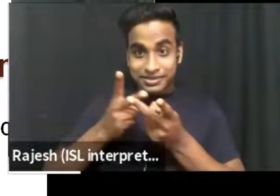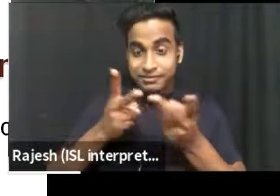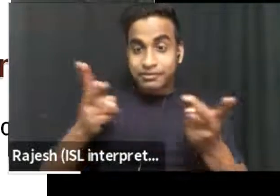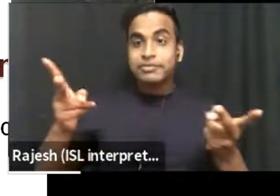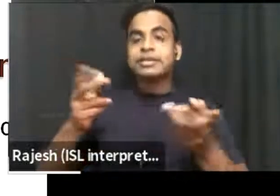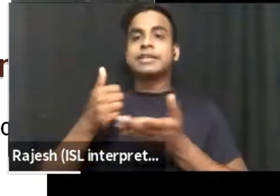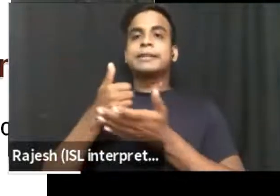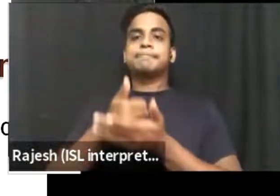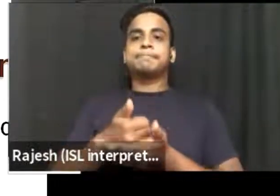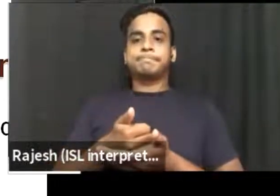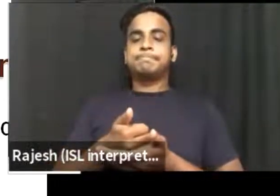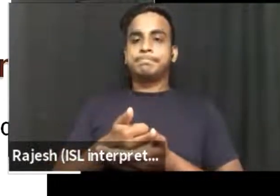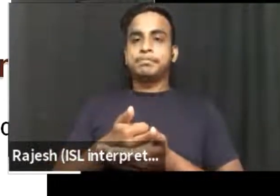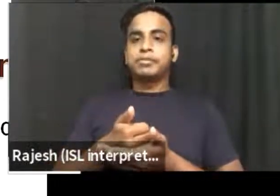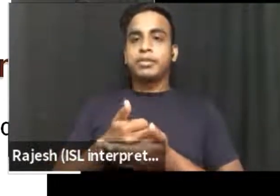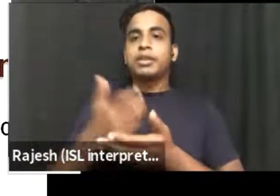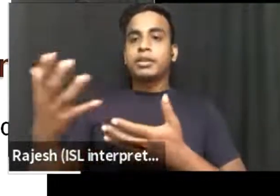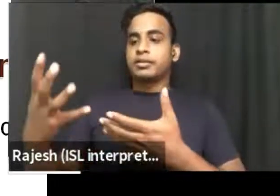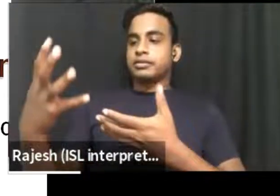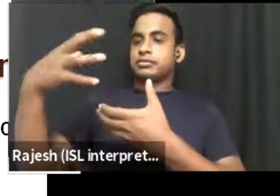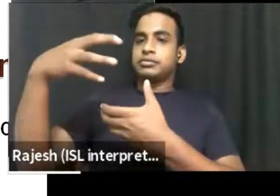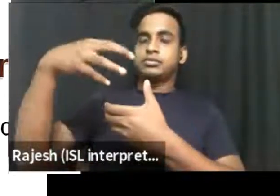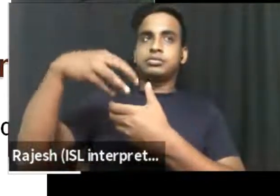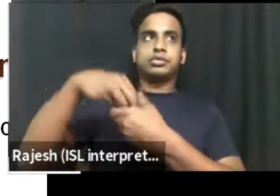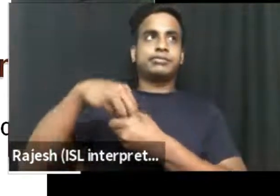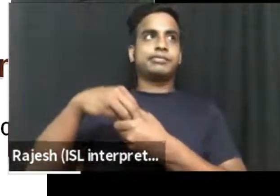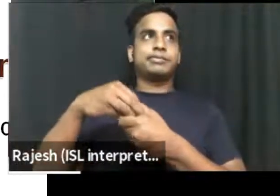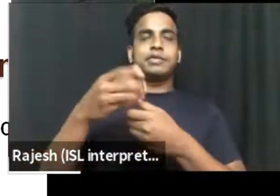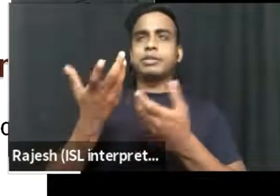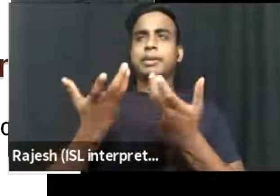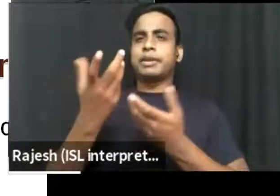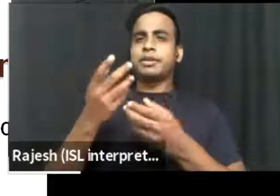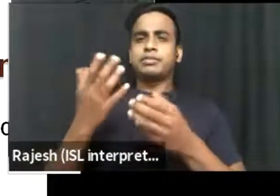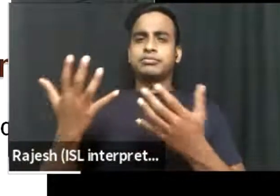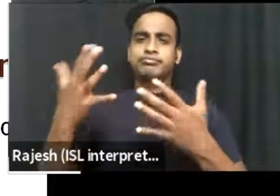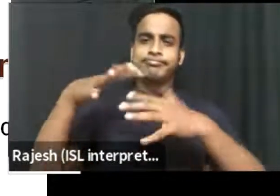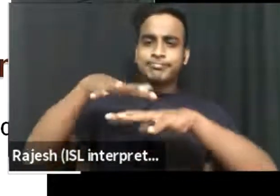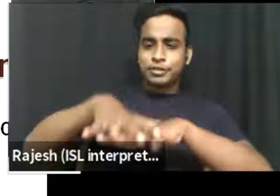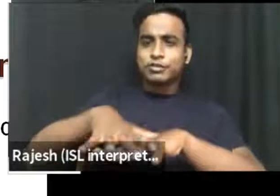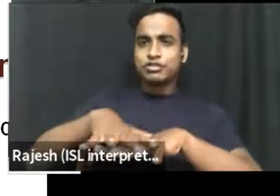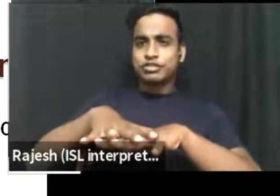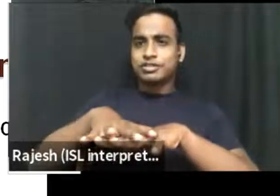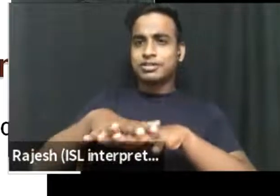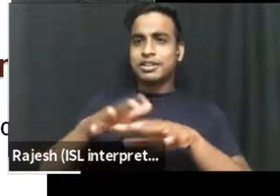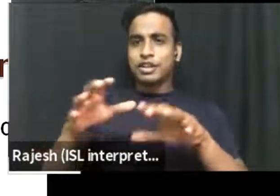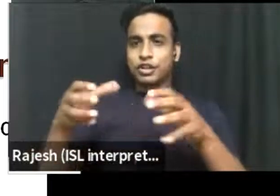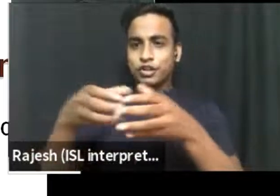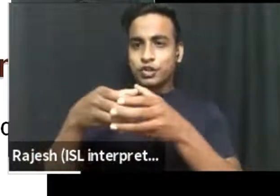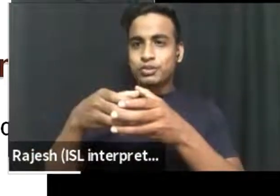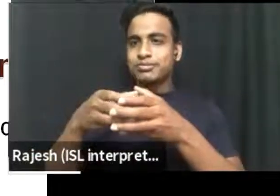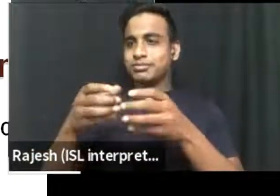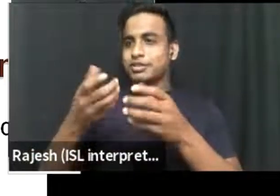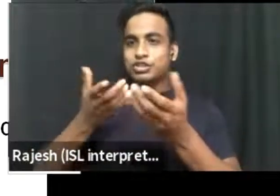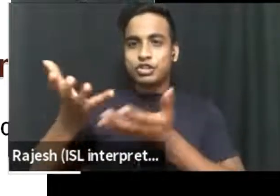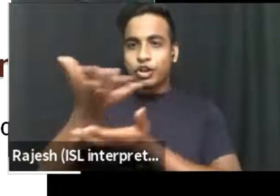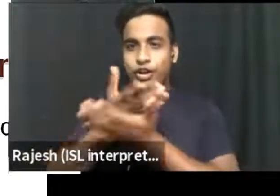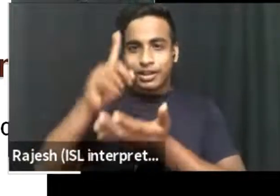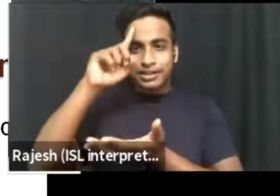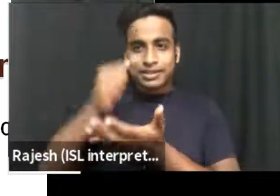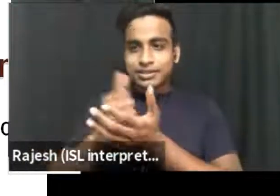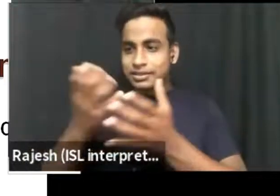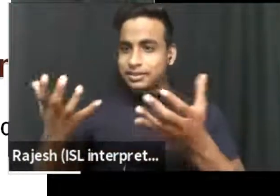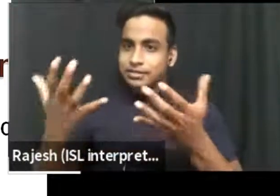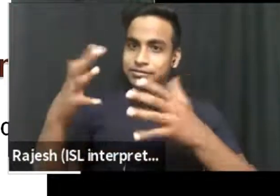inclusion even within them, maybe we call it mainstreaming, we could see that these are some of the main